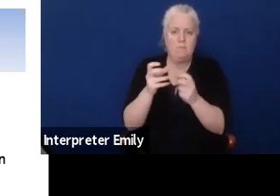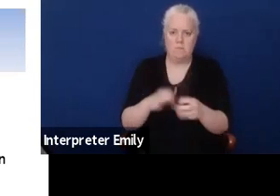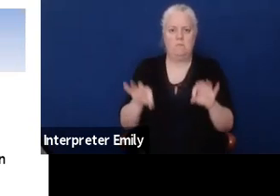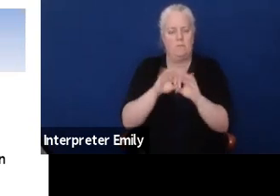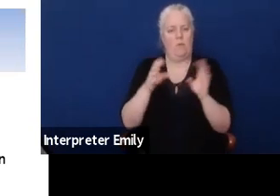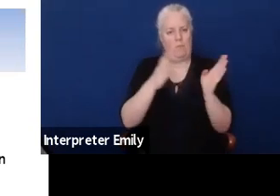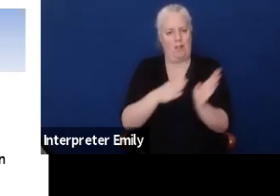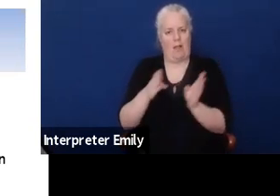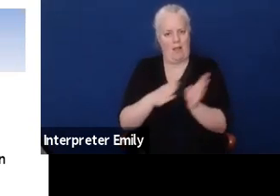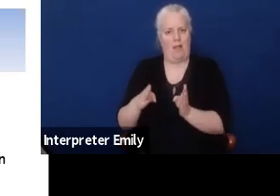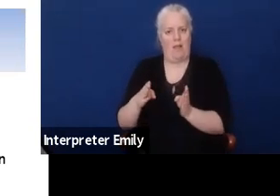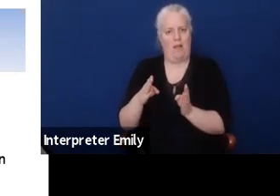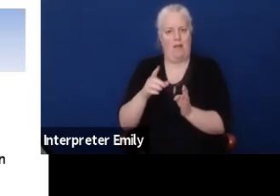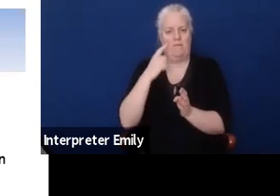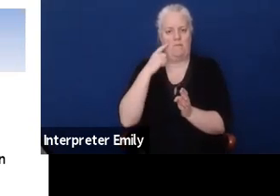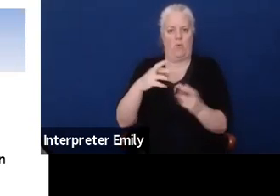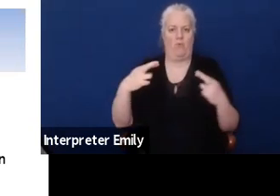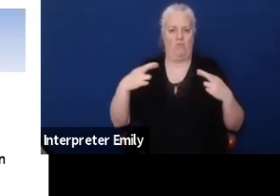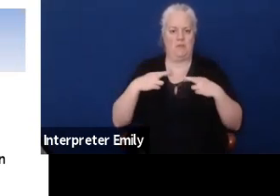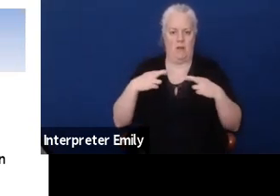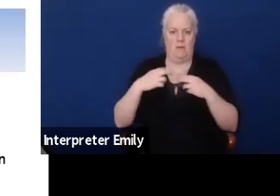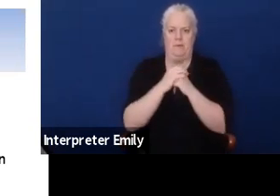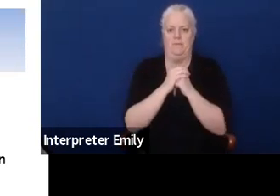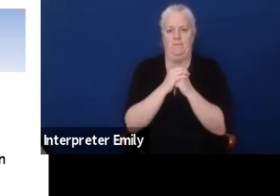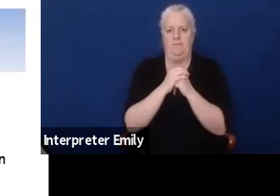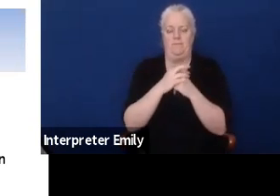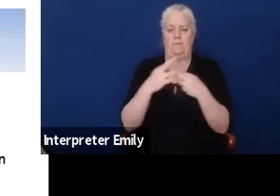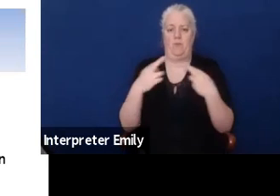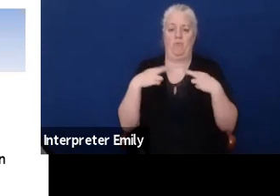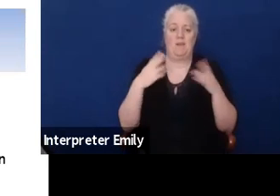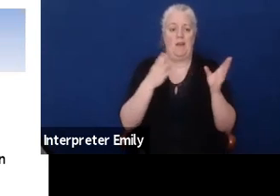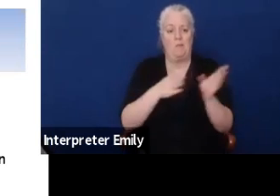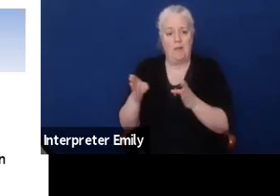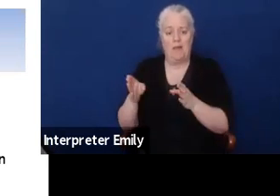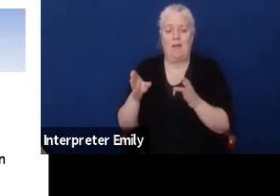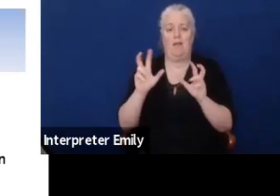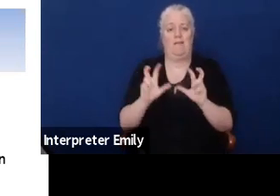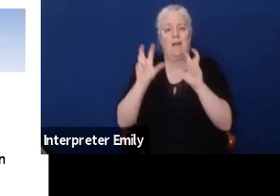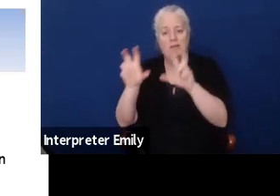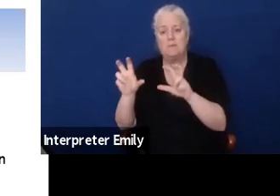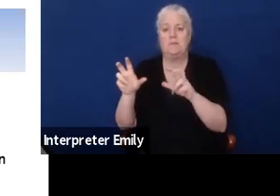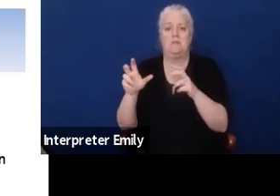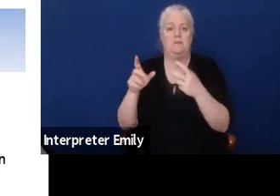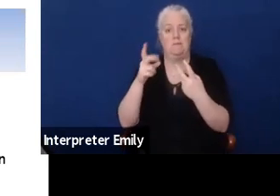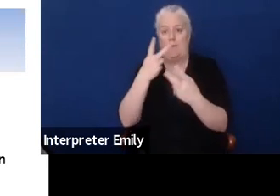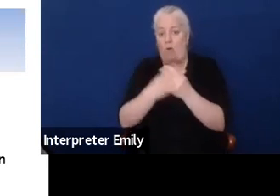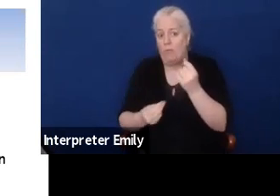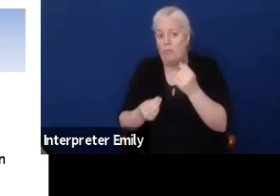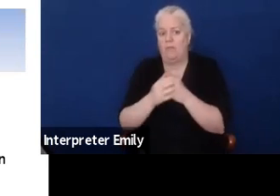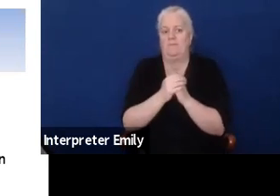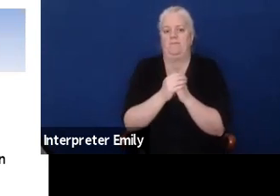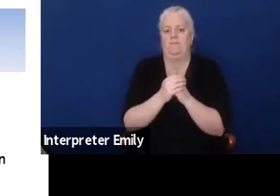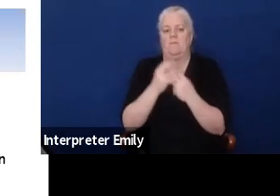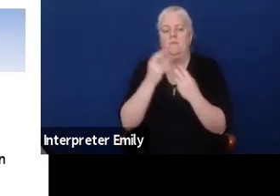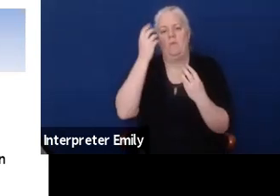a retirement plan or investment or saving somewhere. Um, you can consider a percentage of your